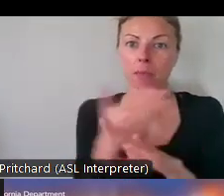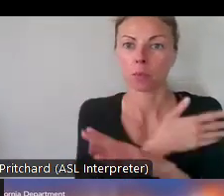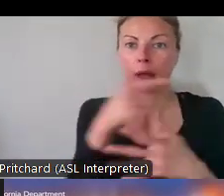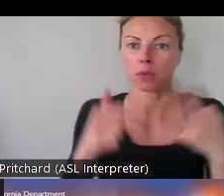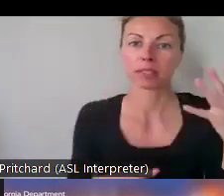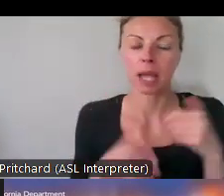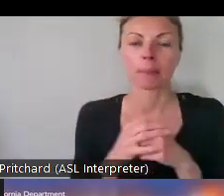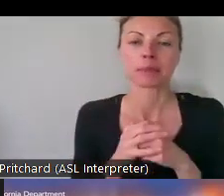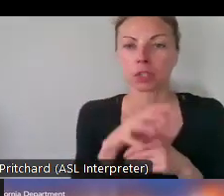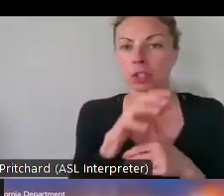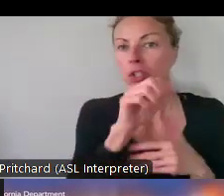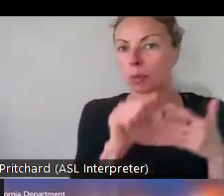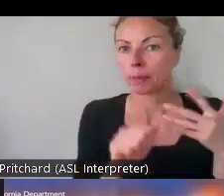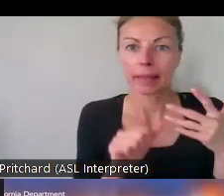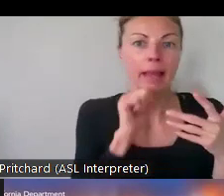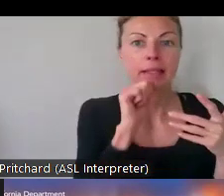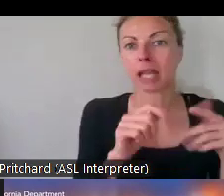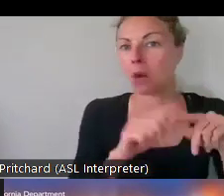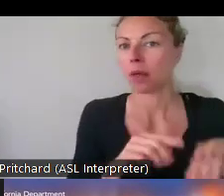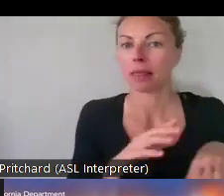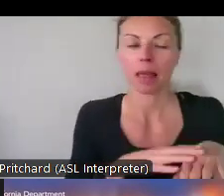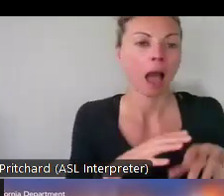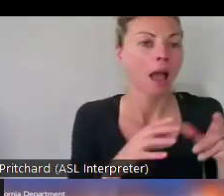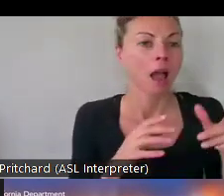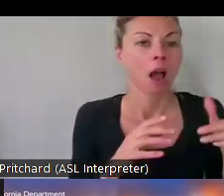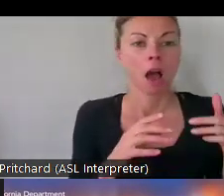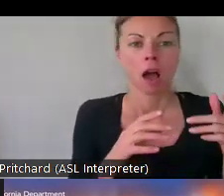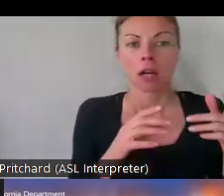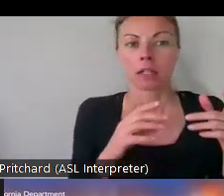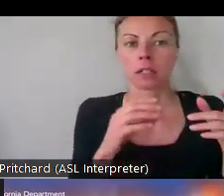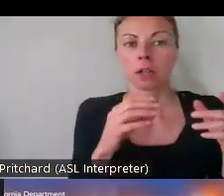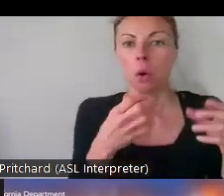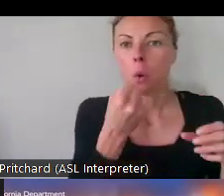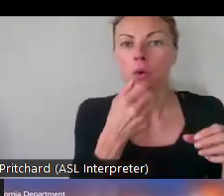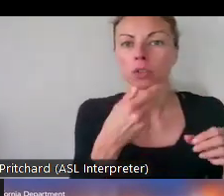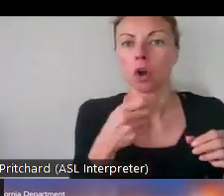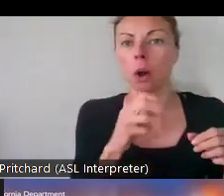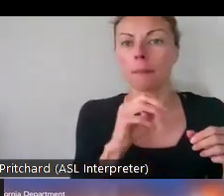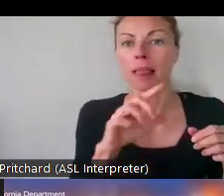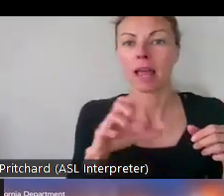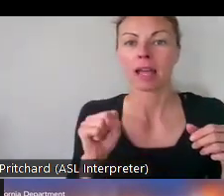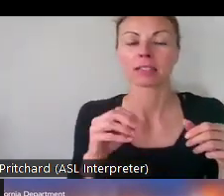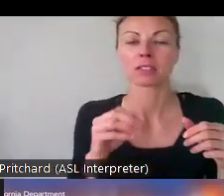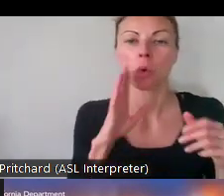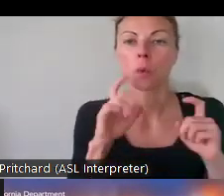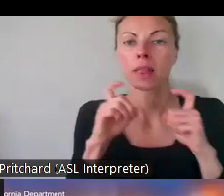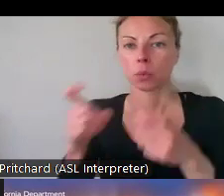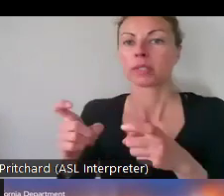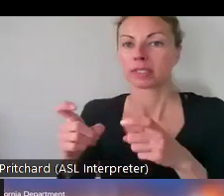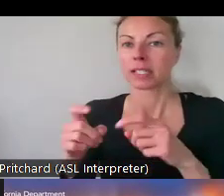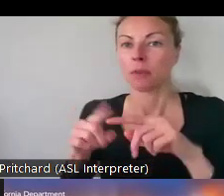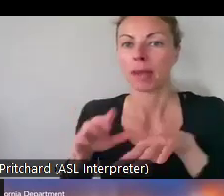the AAAs that did not rely on those hold harmless will receive this additional complement of funding based upon those Washington